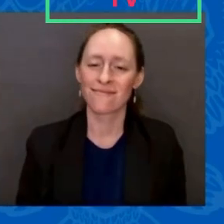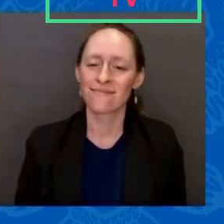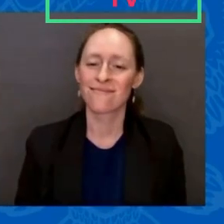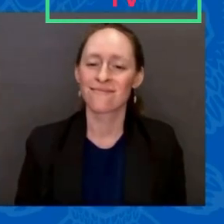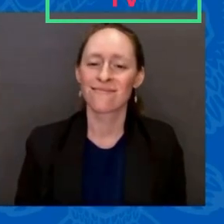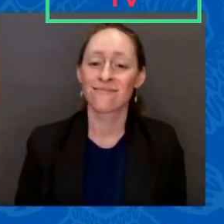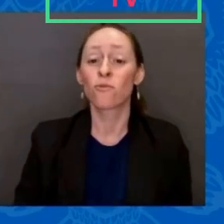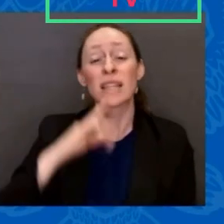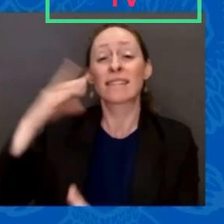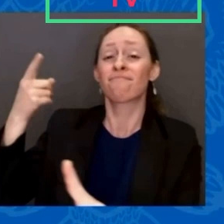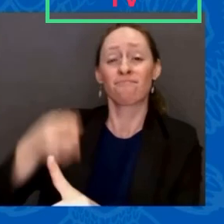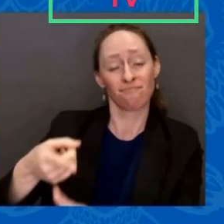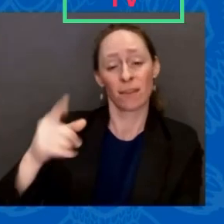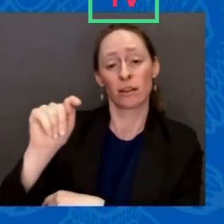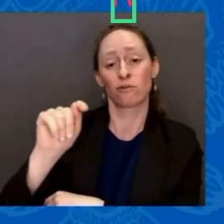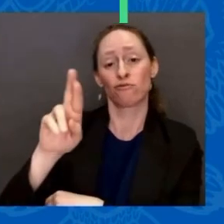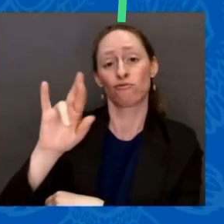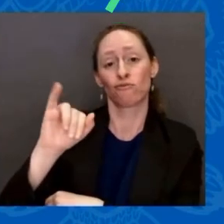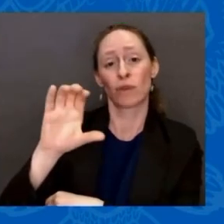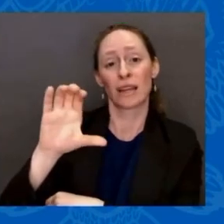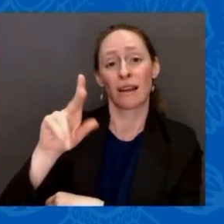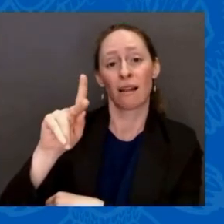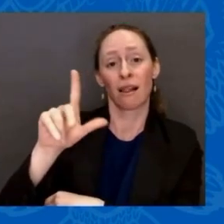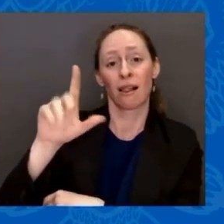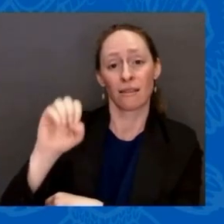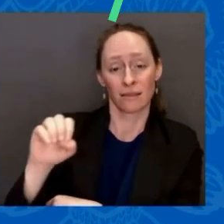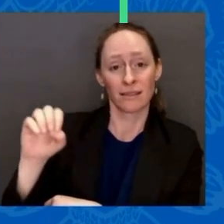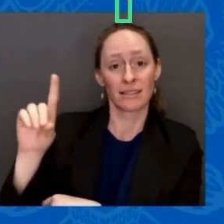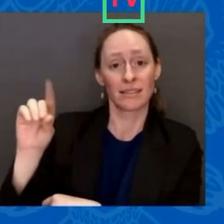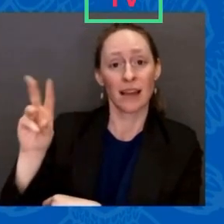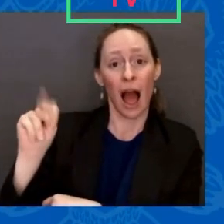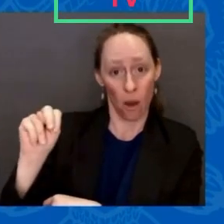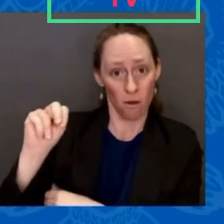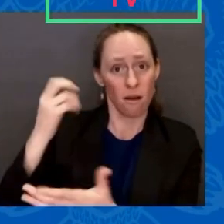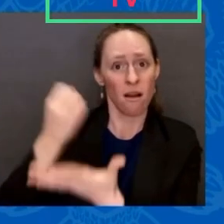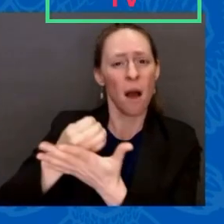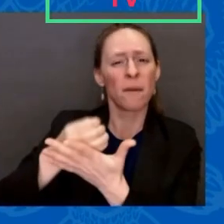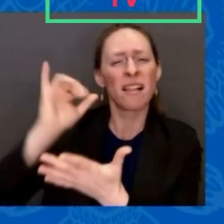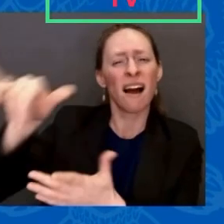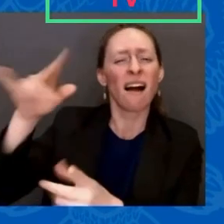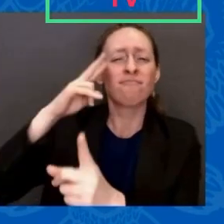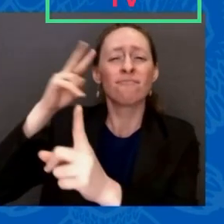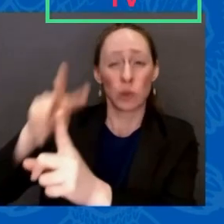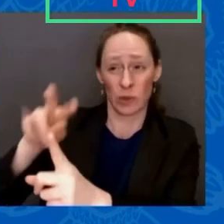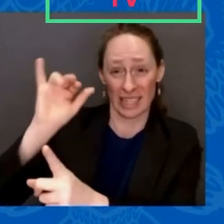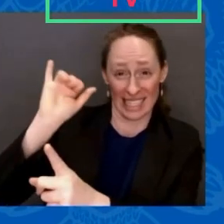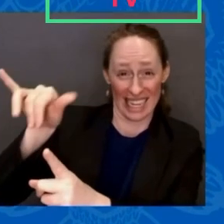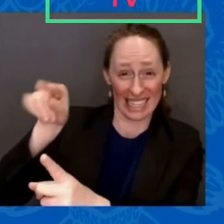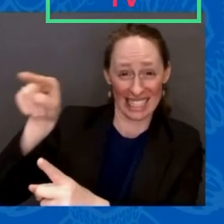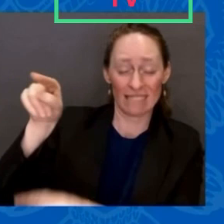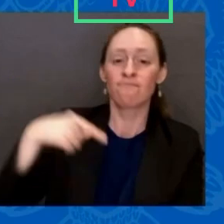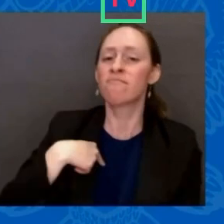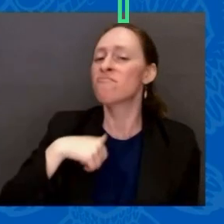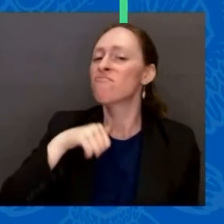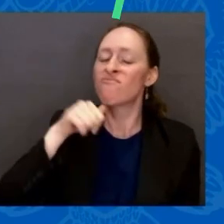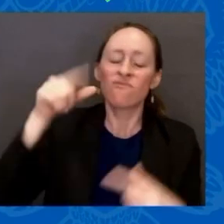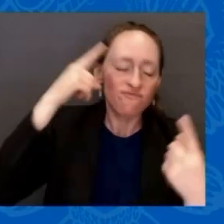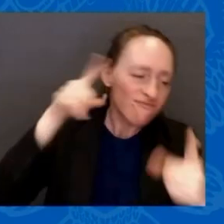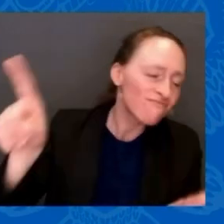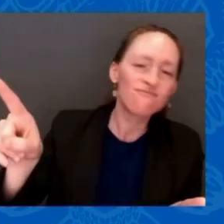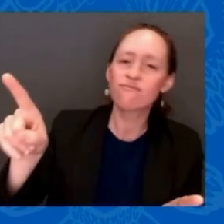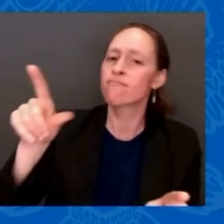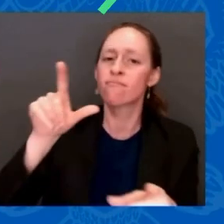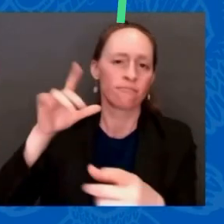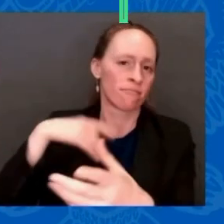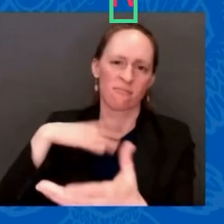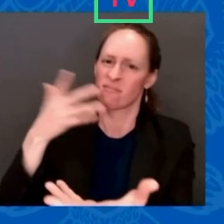Fundamental economics, trickle down. The idea was, it's belief that we should cut taxes for the wealthy and big corporations. And